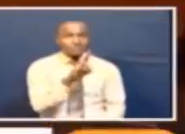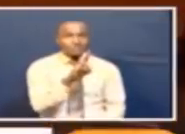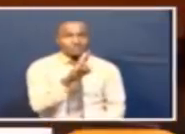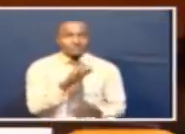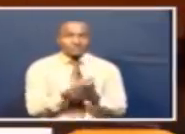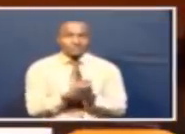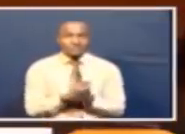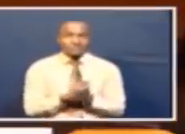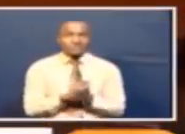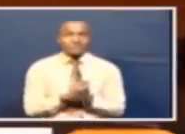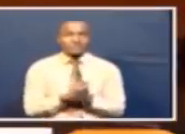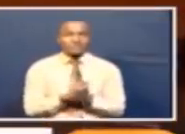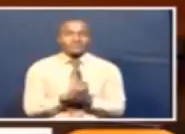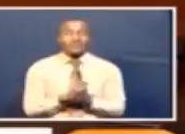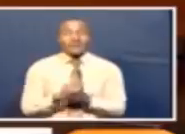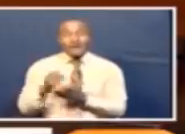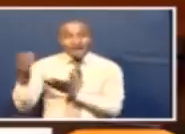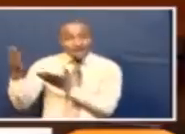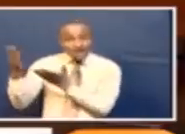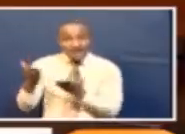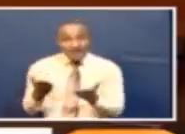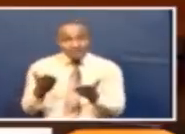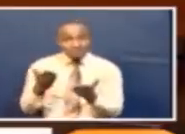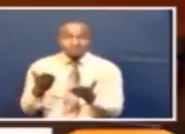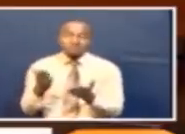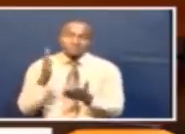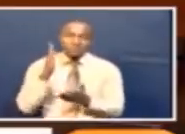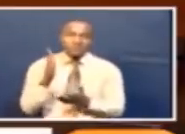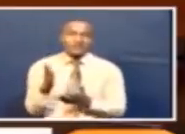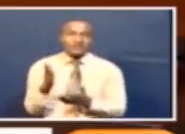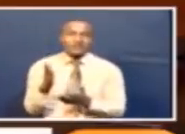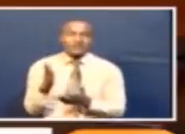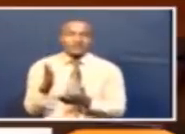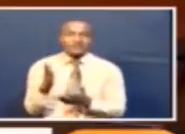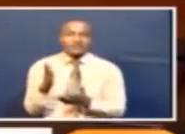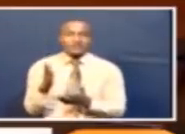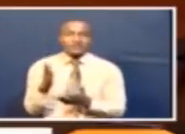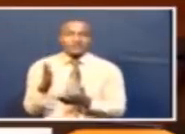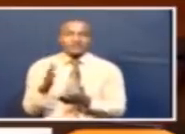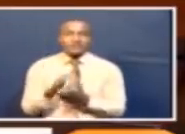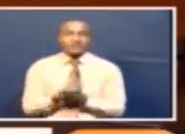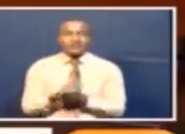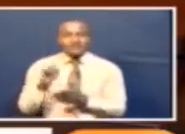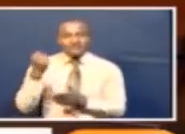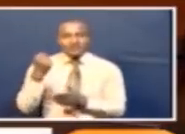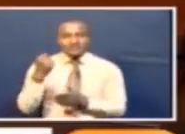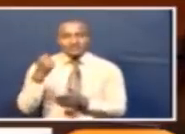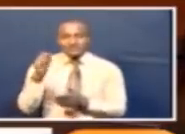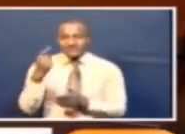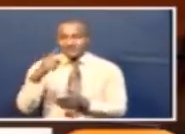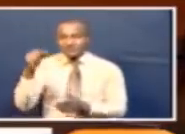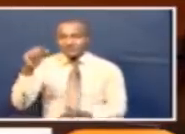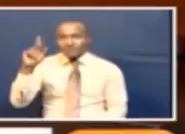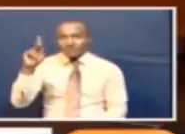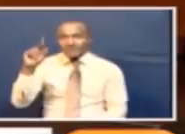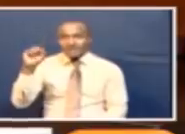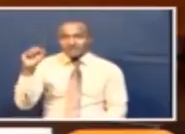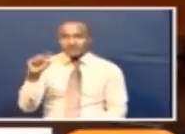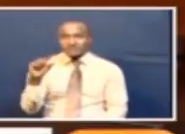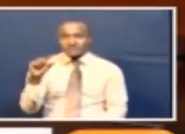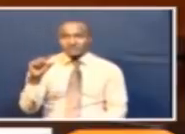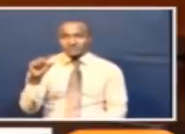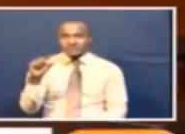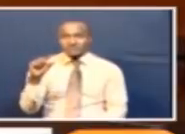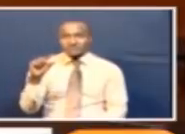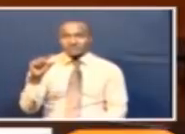But when they come, we will welcome them. And they come tomorrow, so it'll be interesting to see. They are going to Kenya School of Government first to be trained there. So, and you'll be